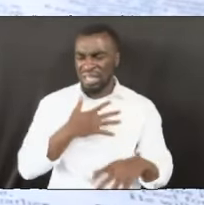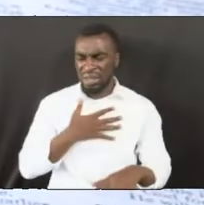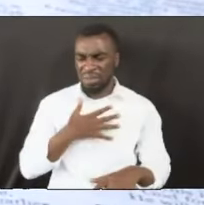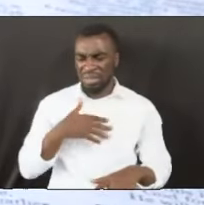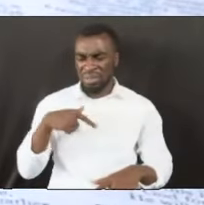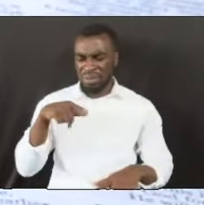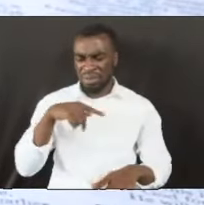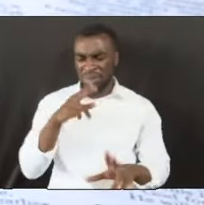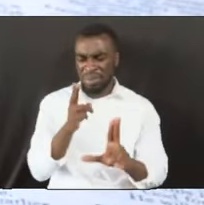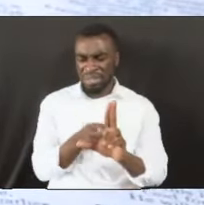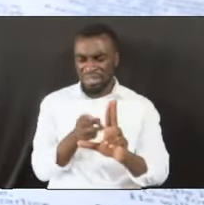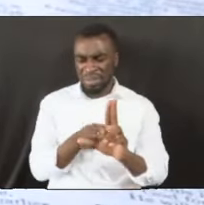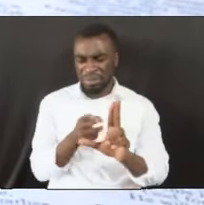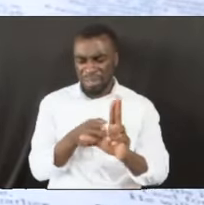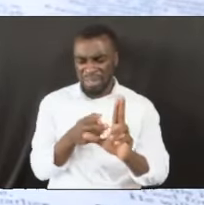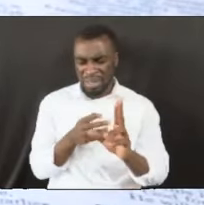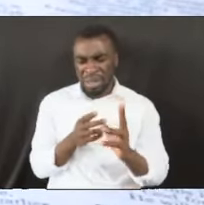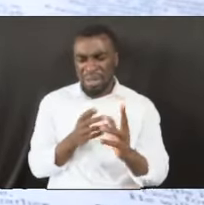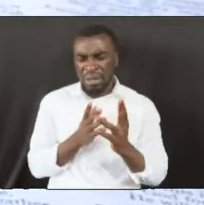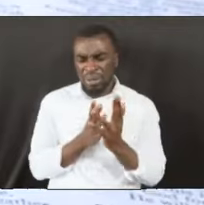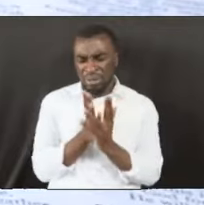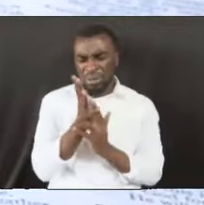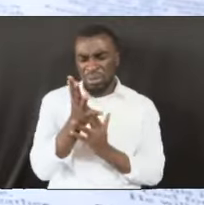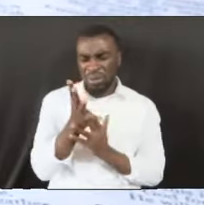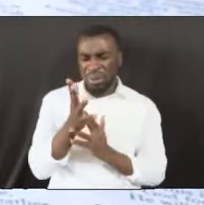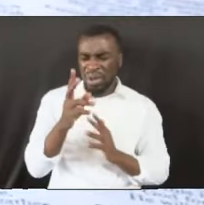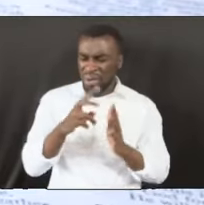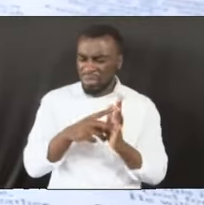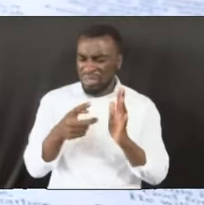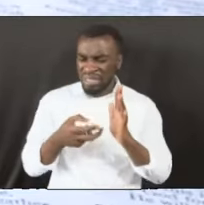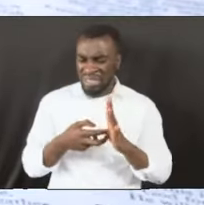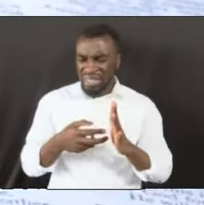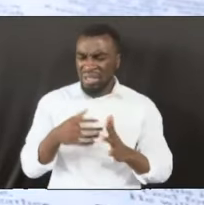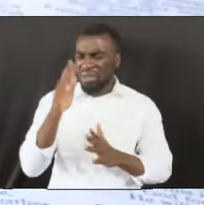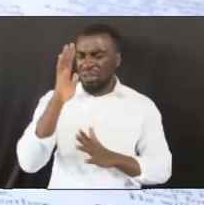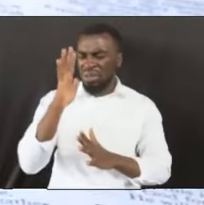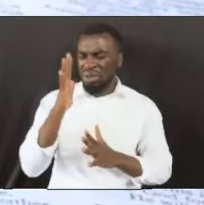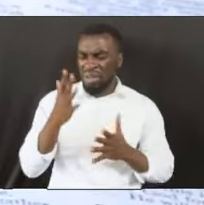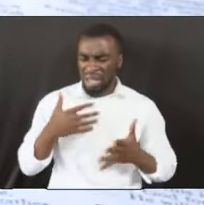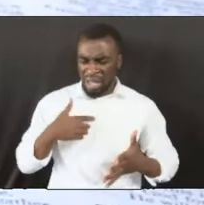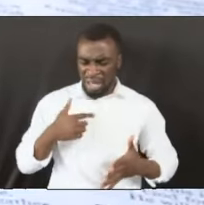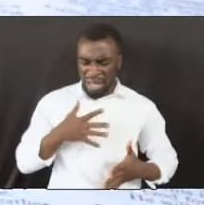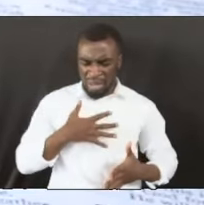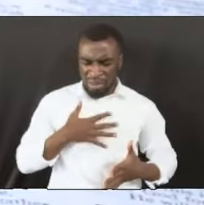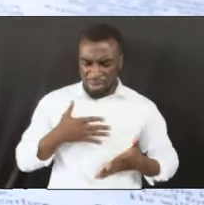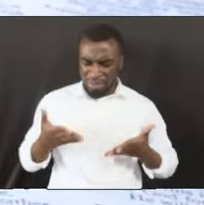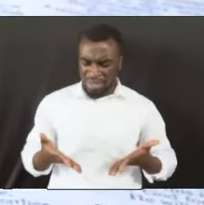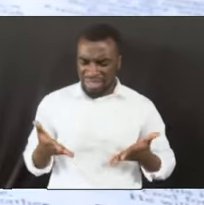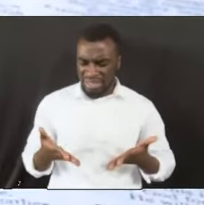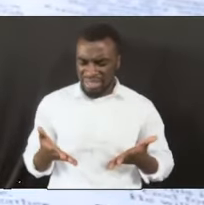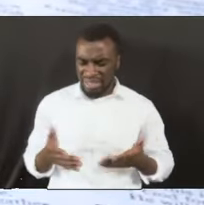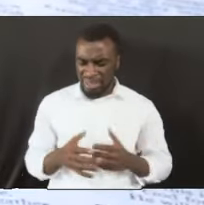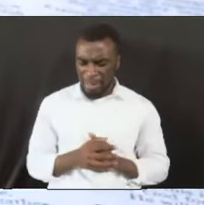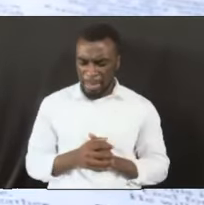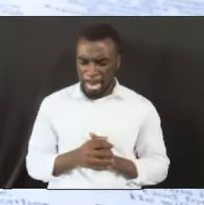participate by our means, by our presence, by our gifts, and by our talents.